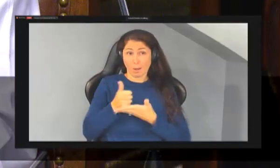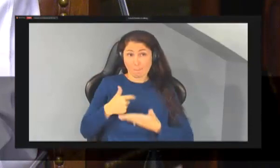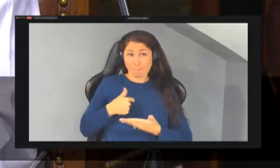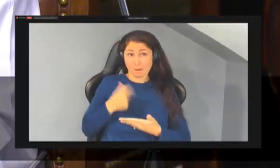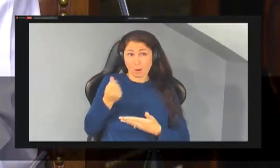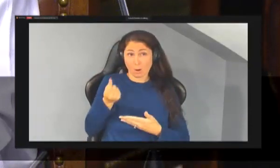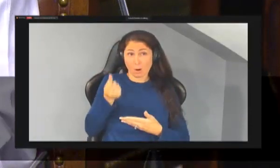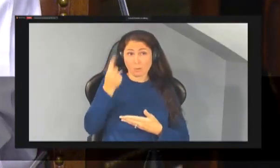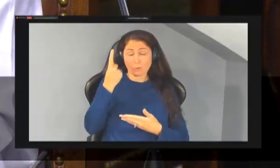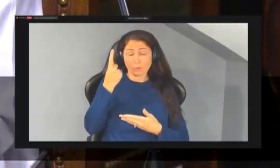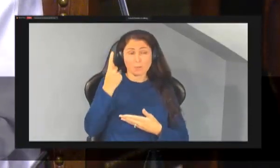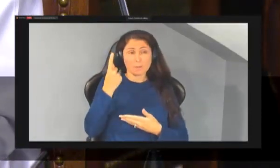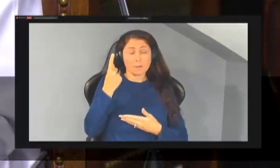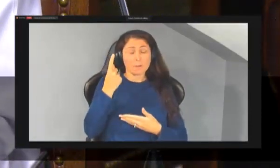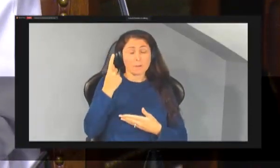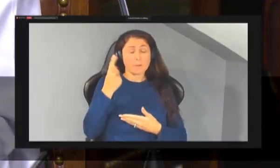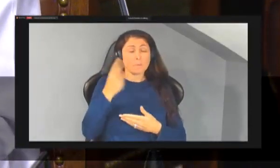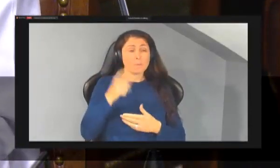The involvement